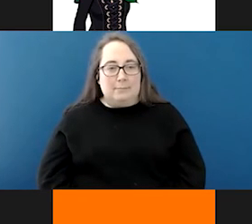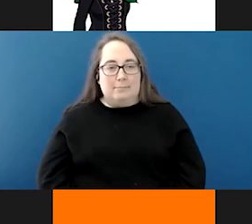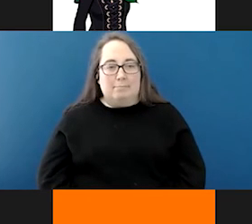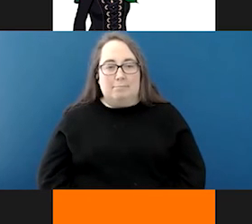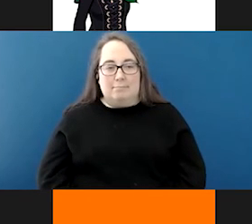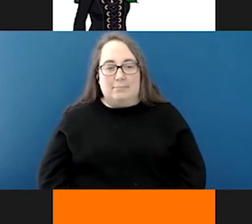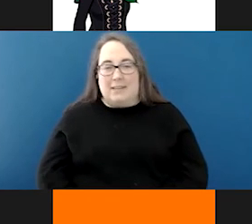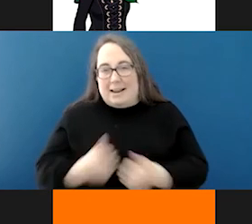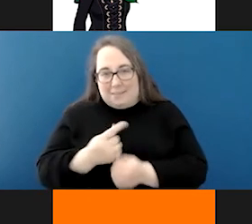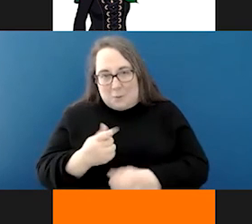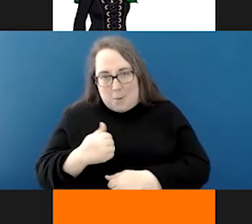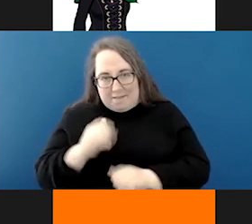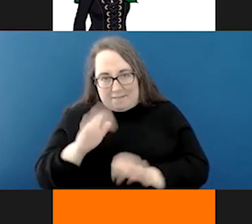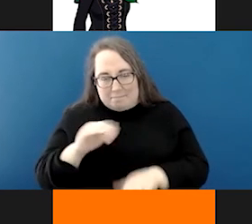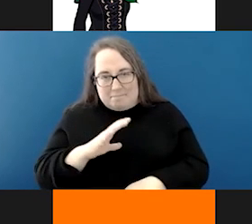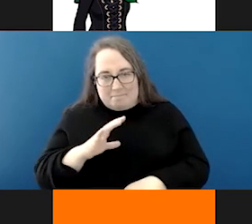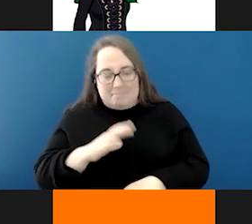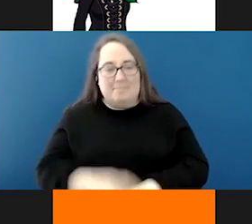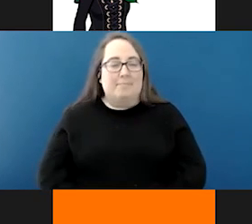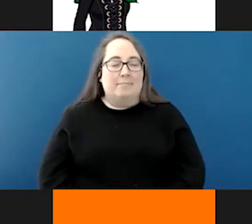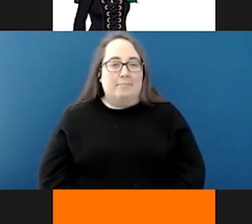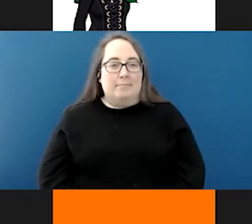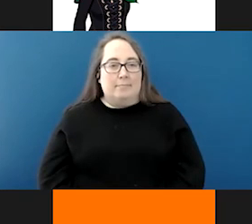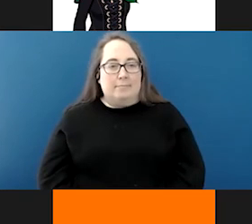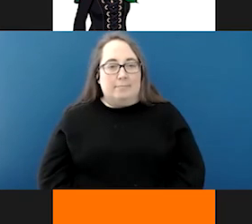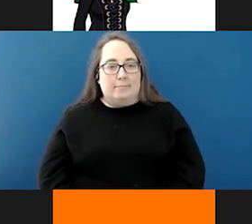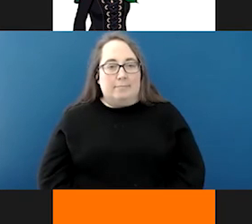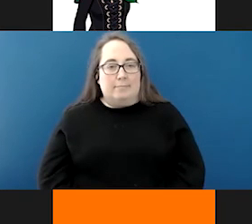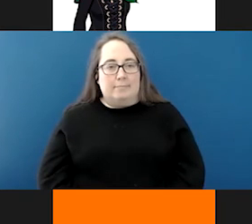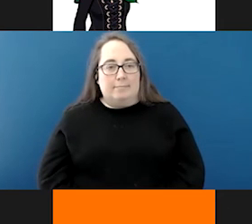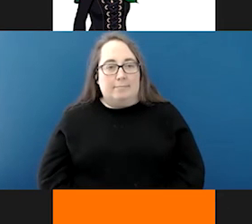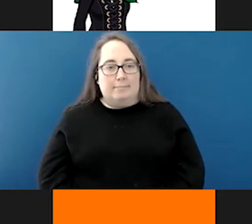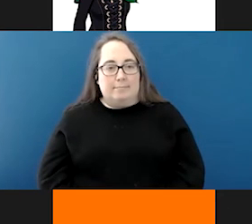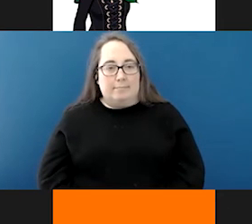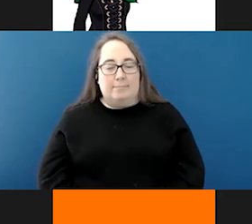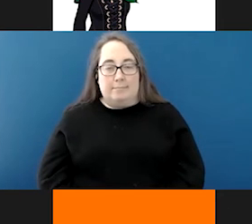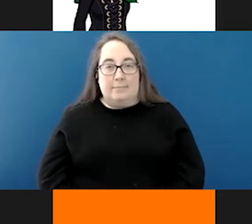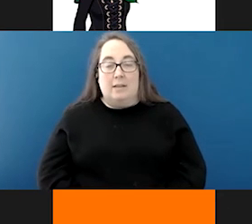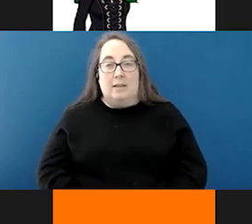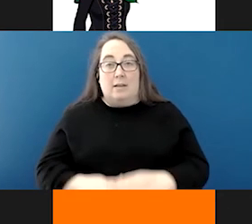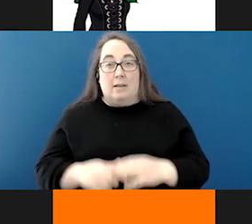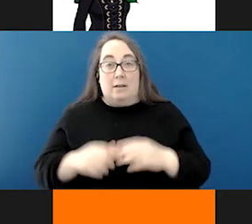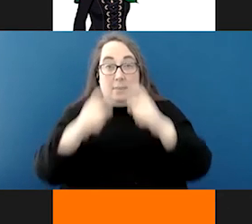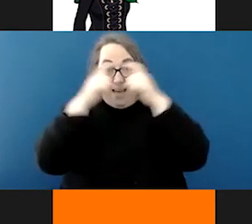fine. So you do for this, want to fold your mask in half